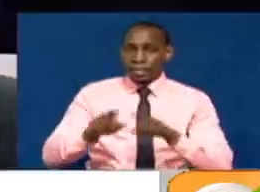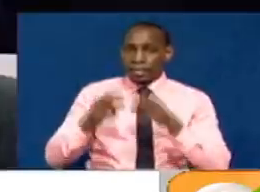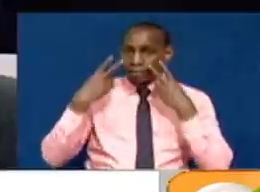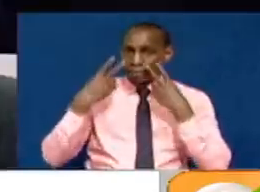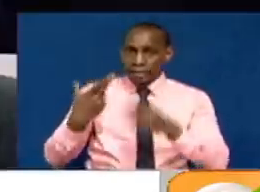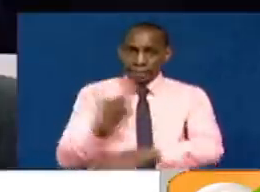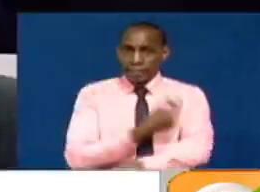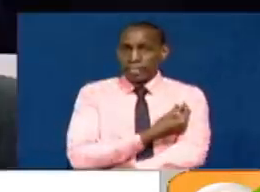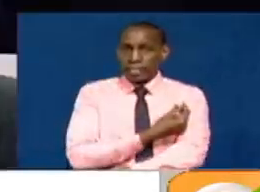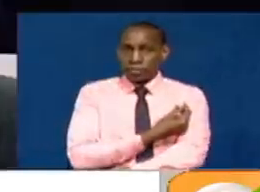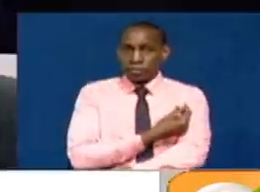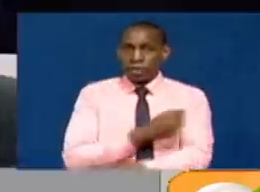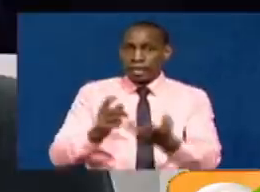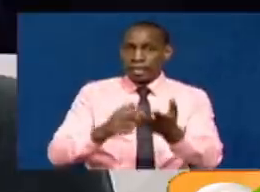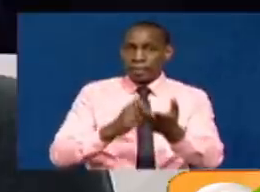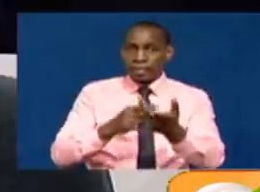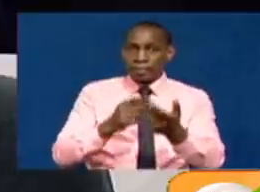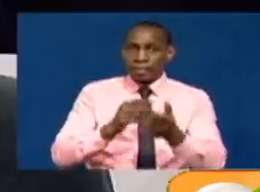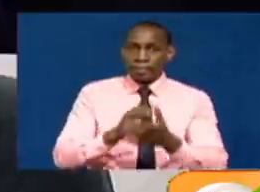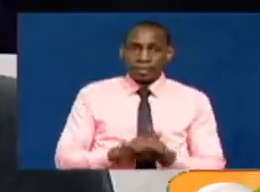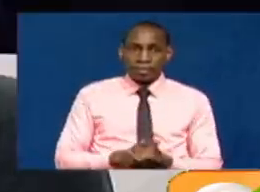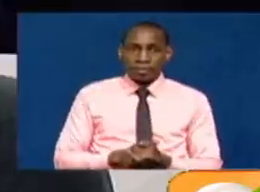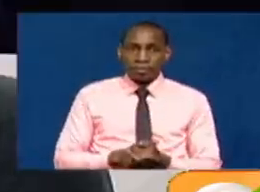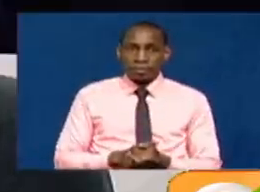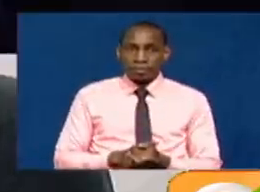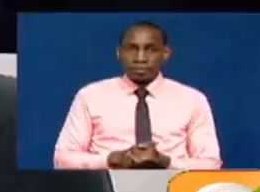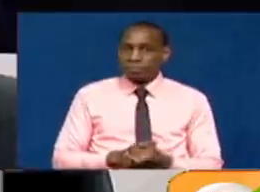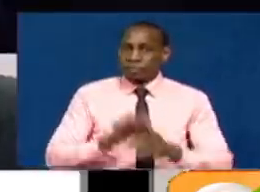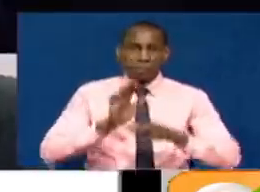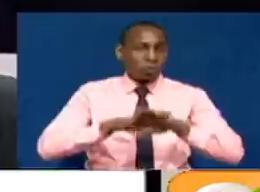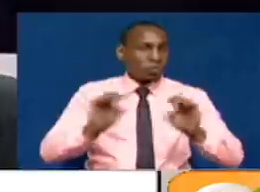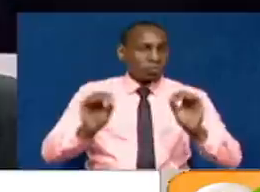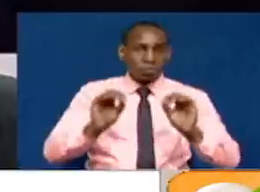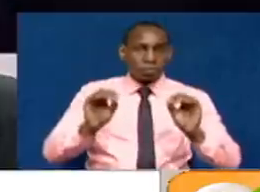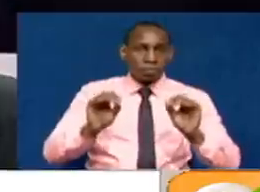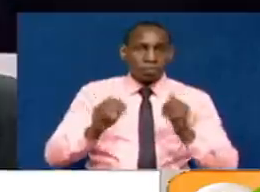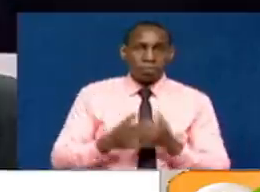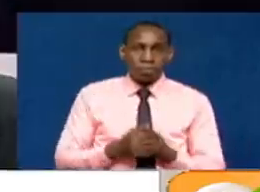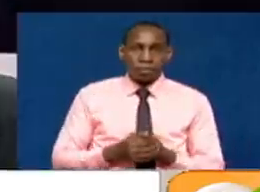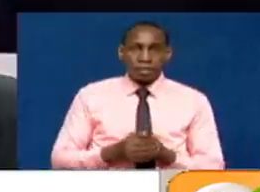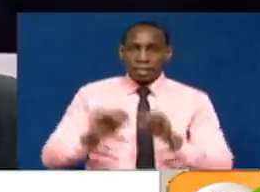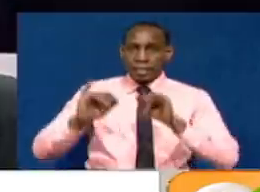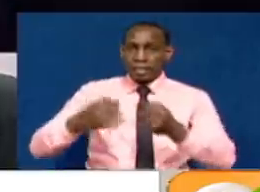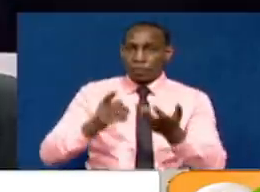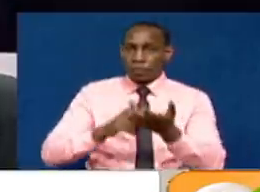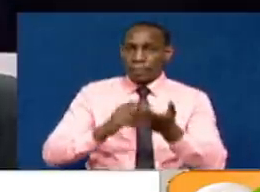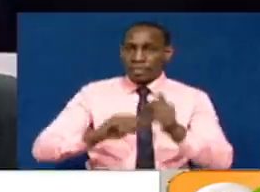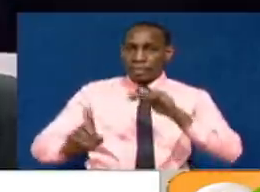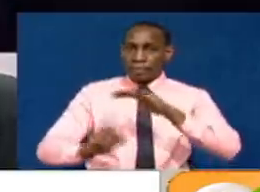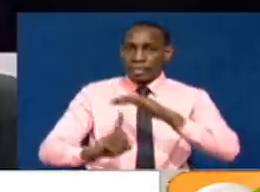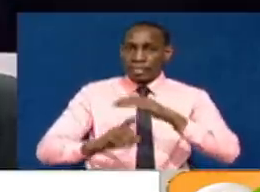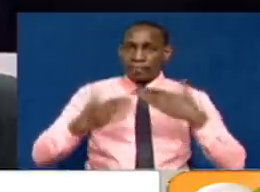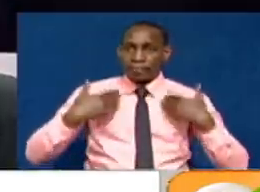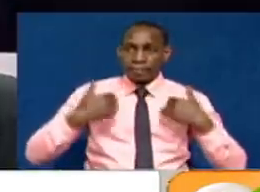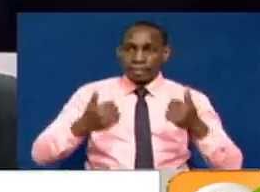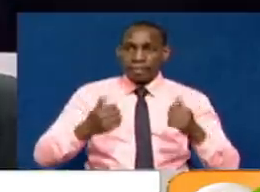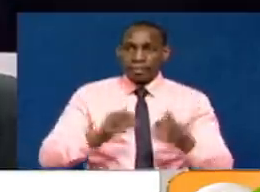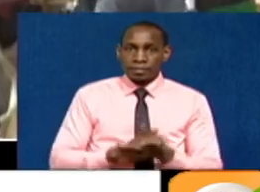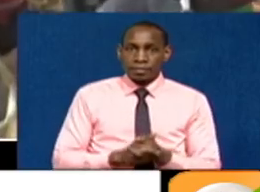at the vaccination figures, they're actually not that encouraging. The latest figures from the Ministry of